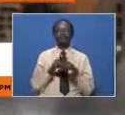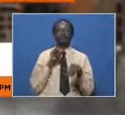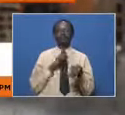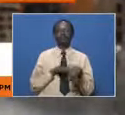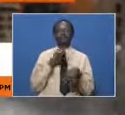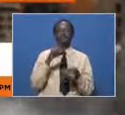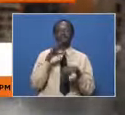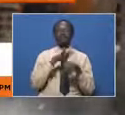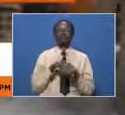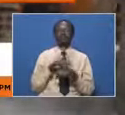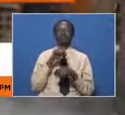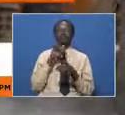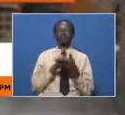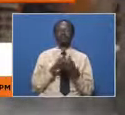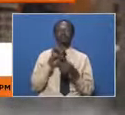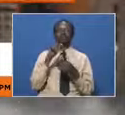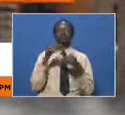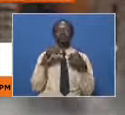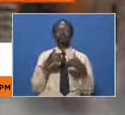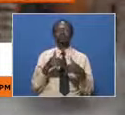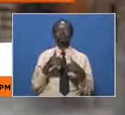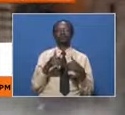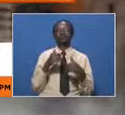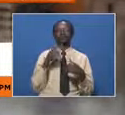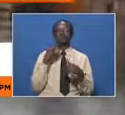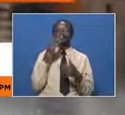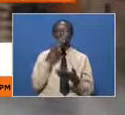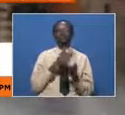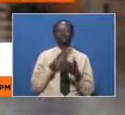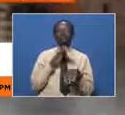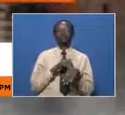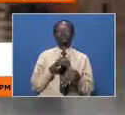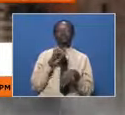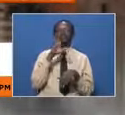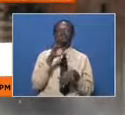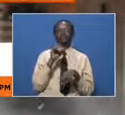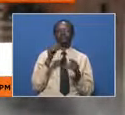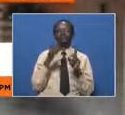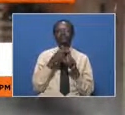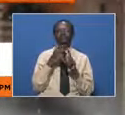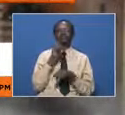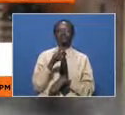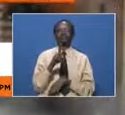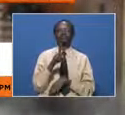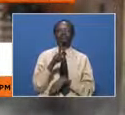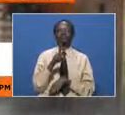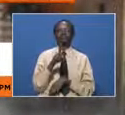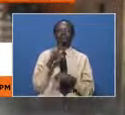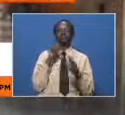one person who stopped that 50 plus one to make the